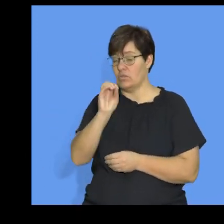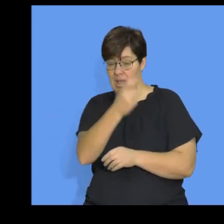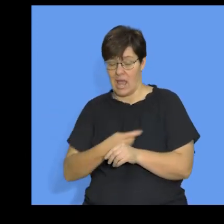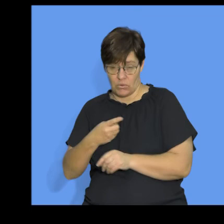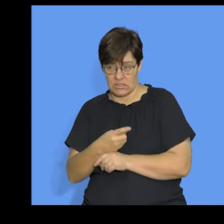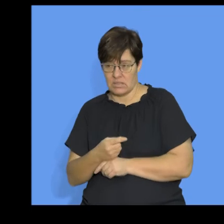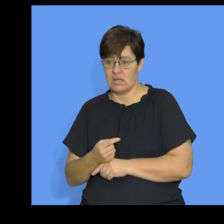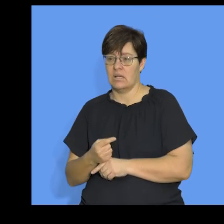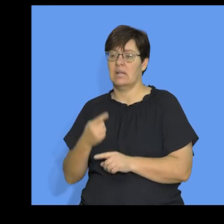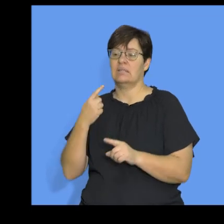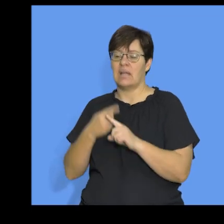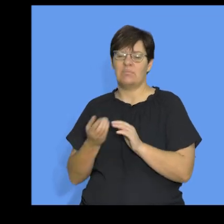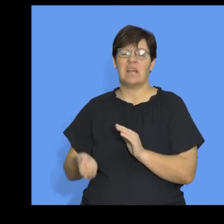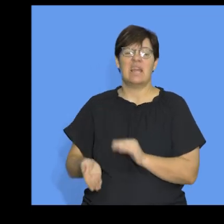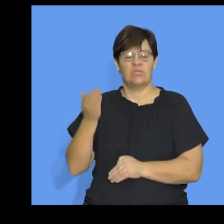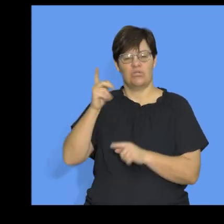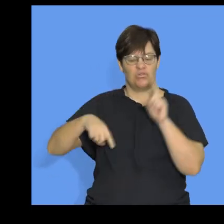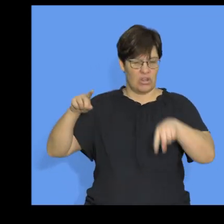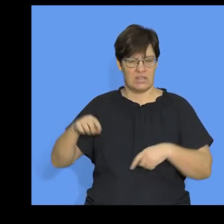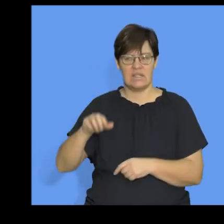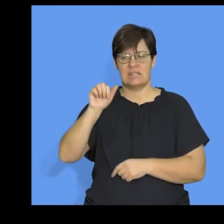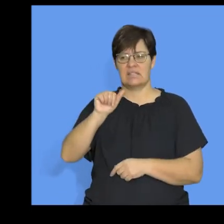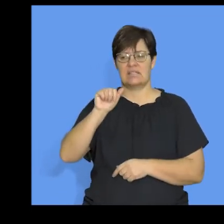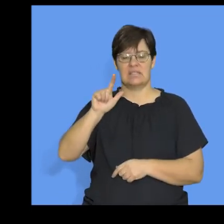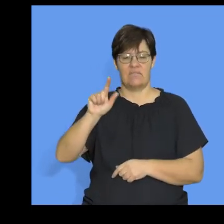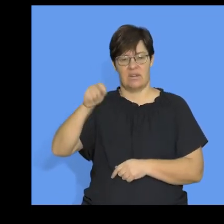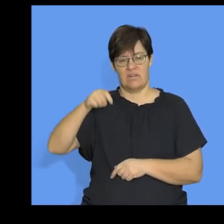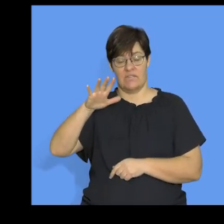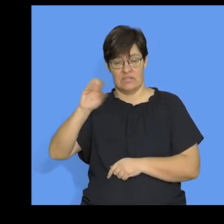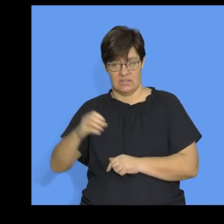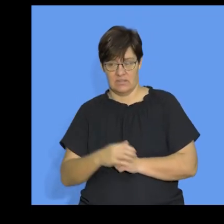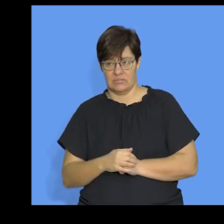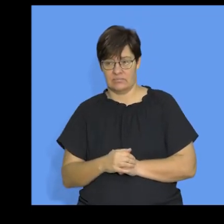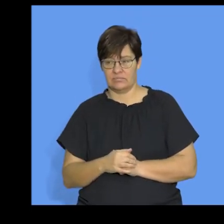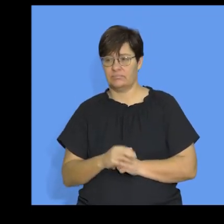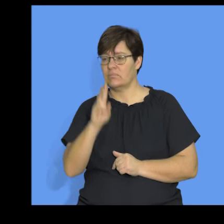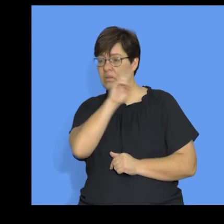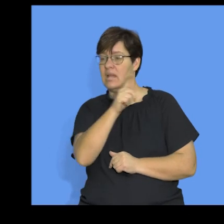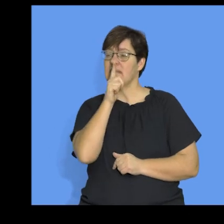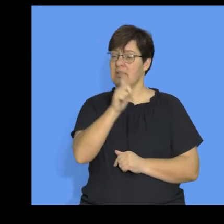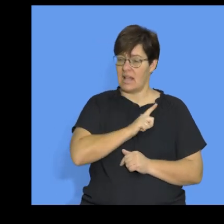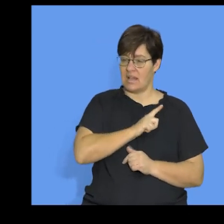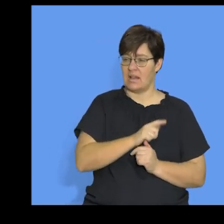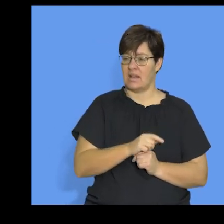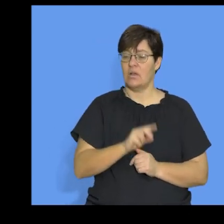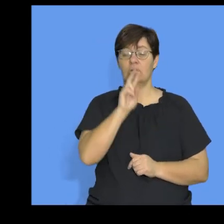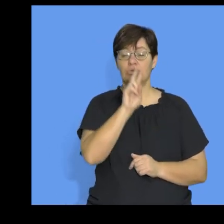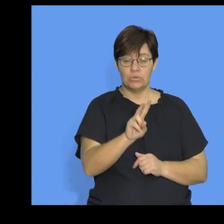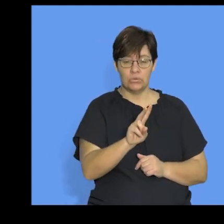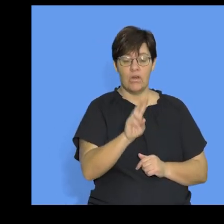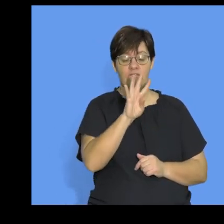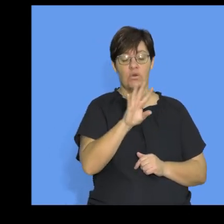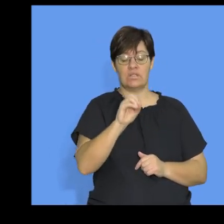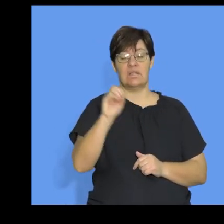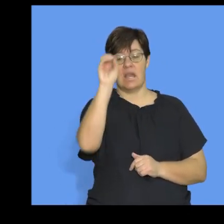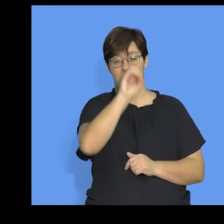obviously the increased rate, you will see that here they told you that 2 of them worked 40 hours at